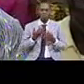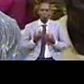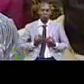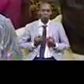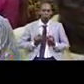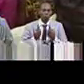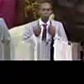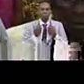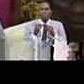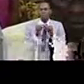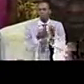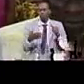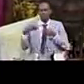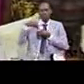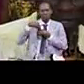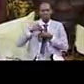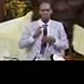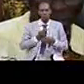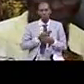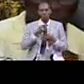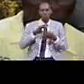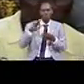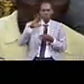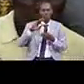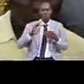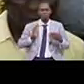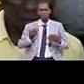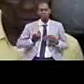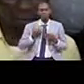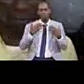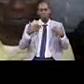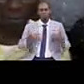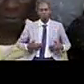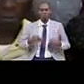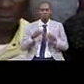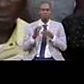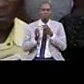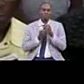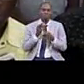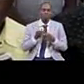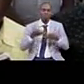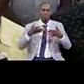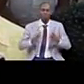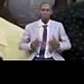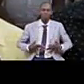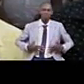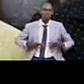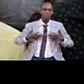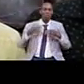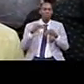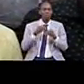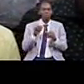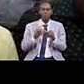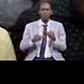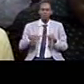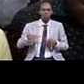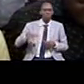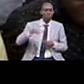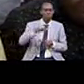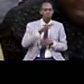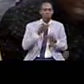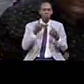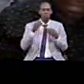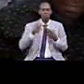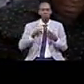us, spirit, soul, and body in Jesus' name. Let life in all areas come into